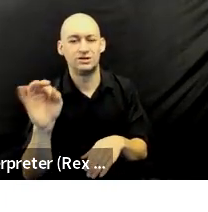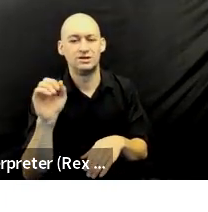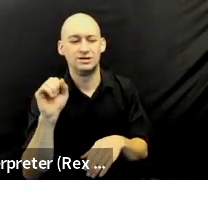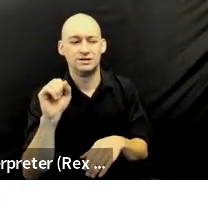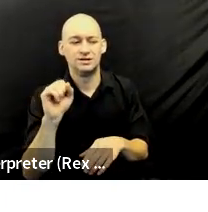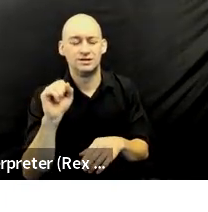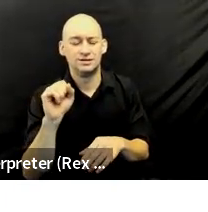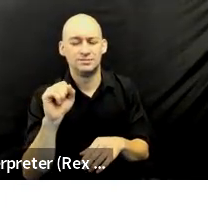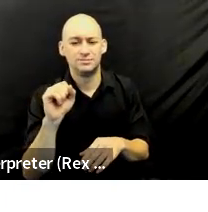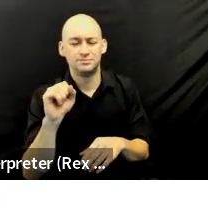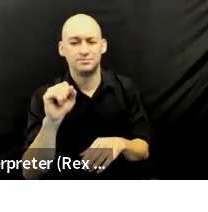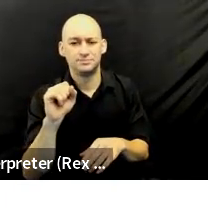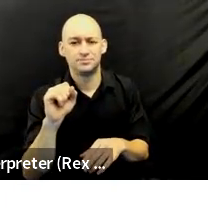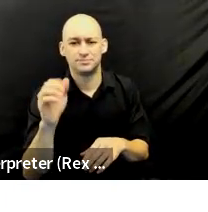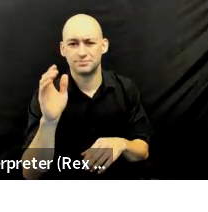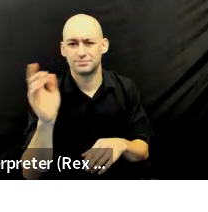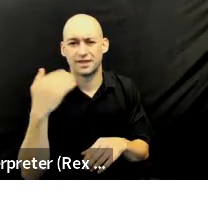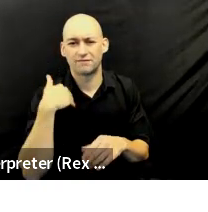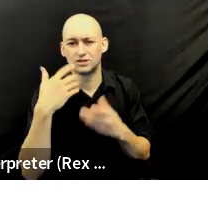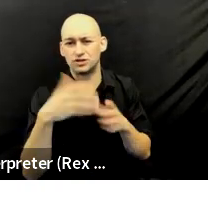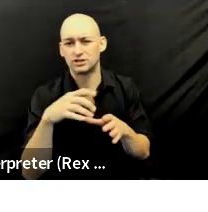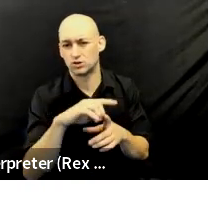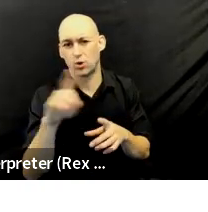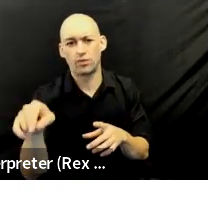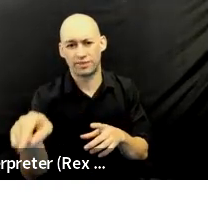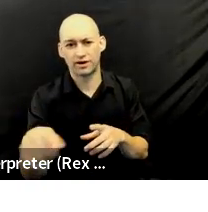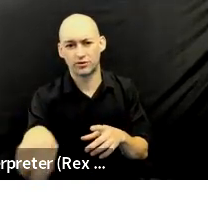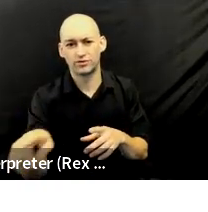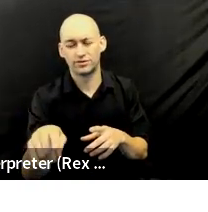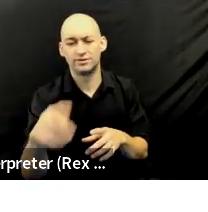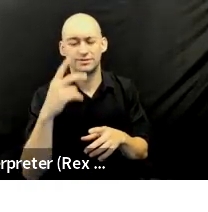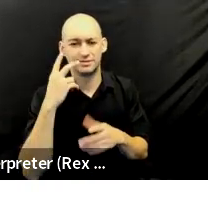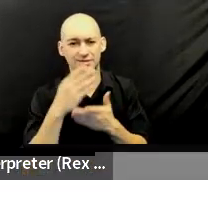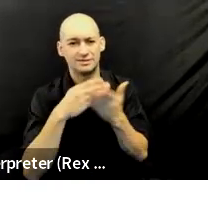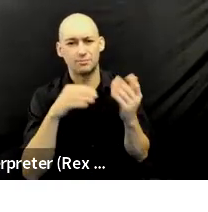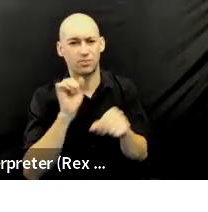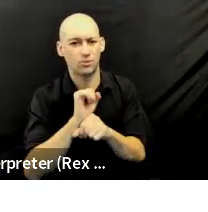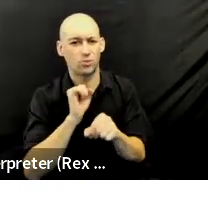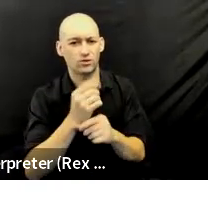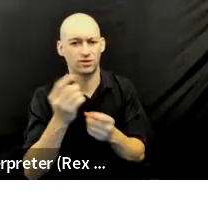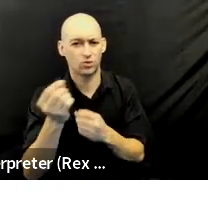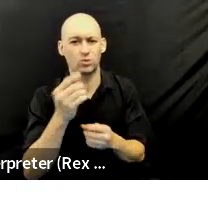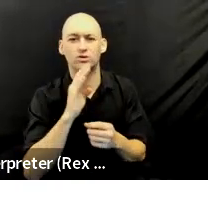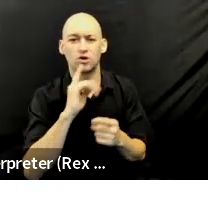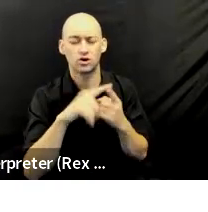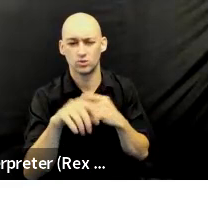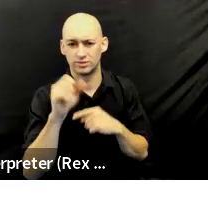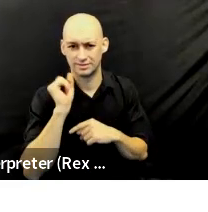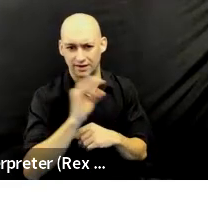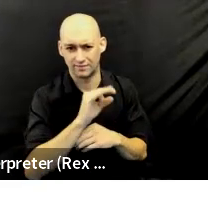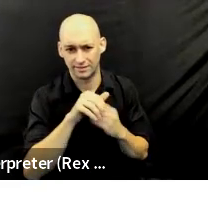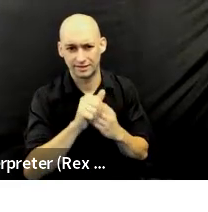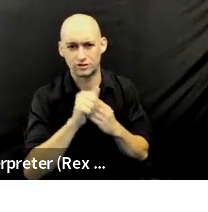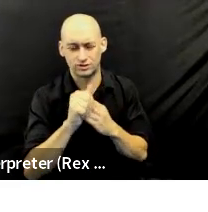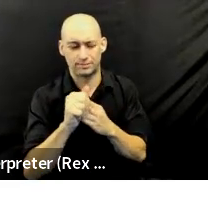Suisun. I got a chance to go there and see some of the work that they're doing and talk to their staff and leadership,